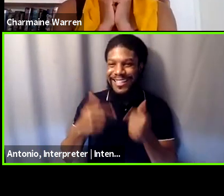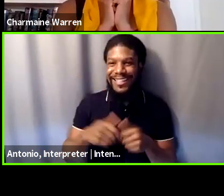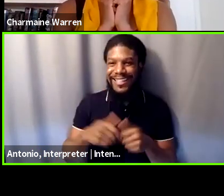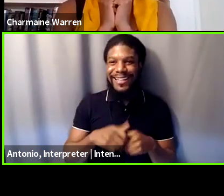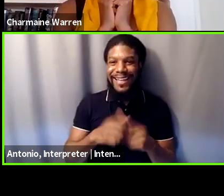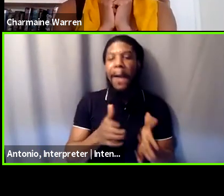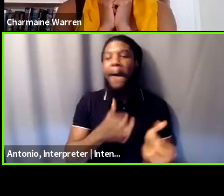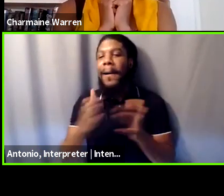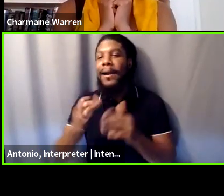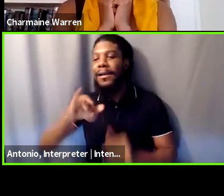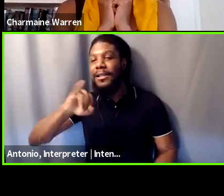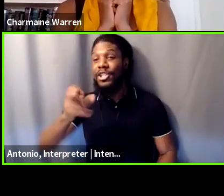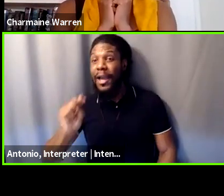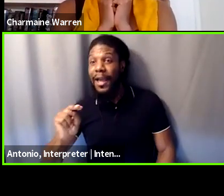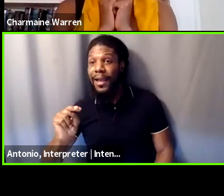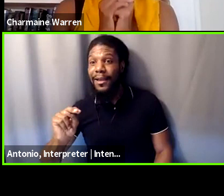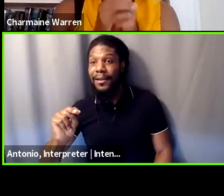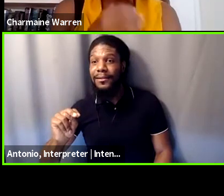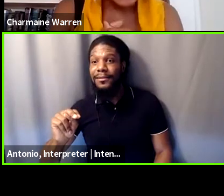Jonathan. Hola.